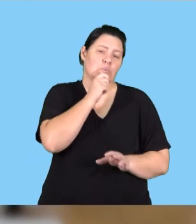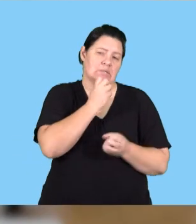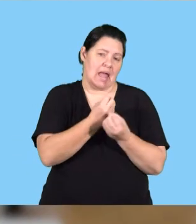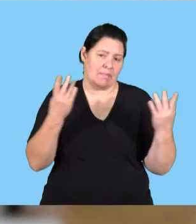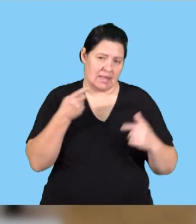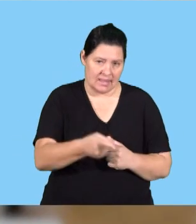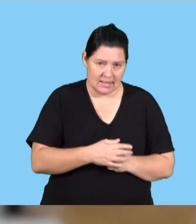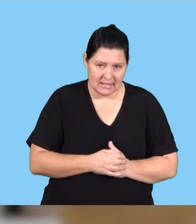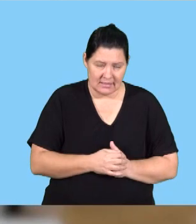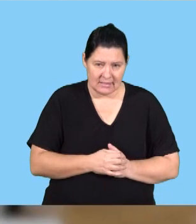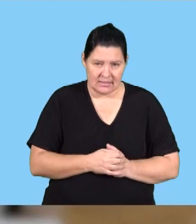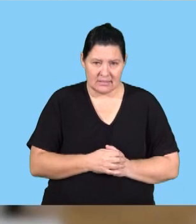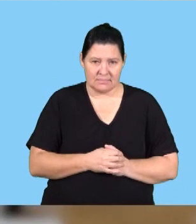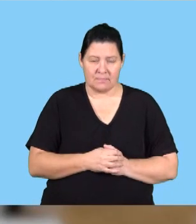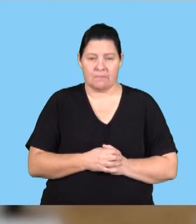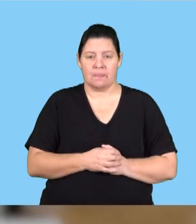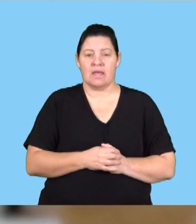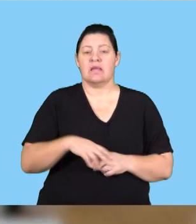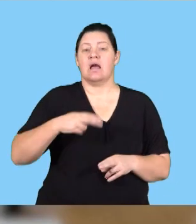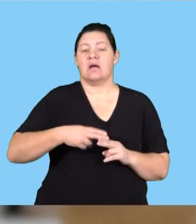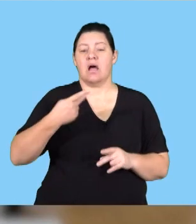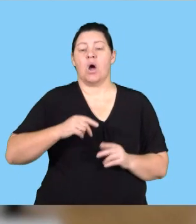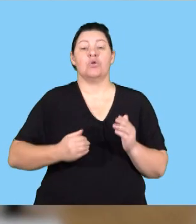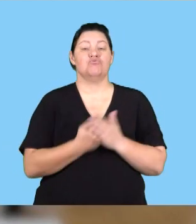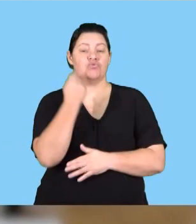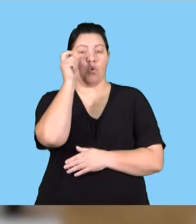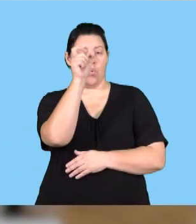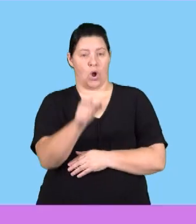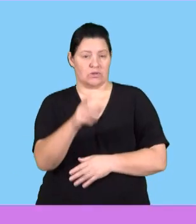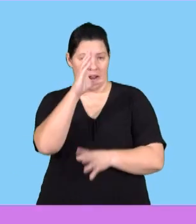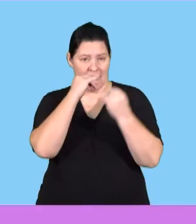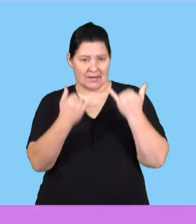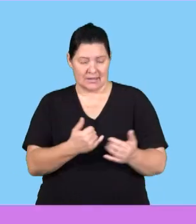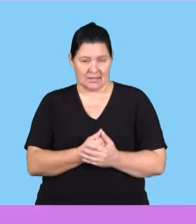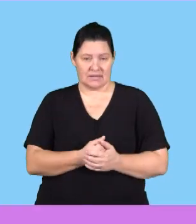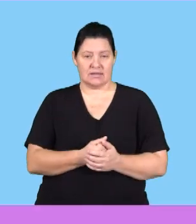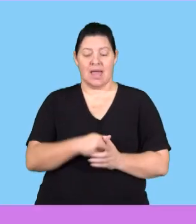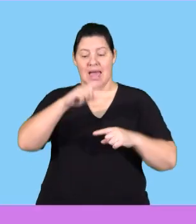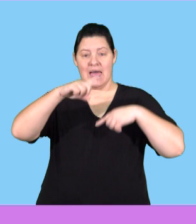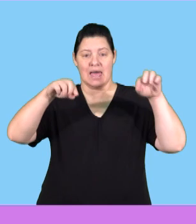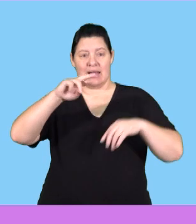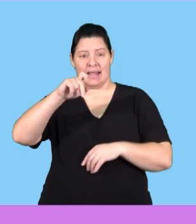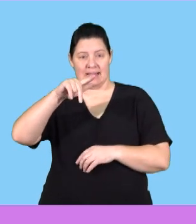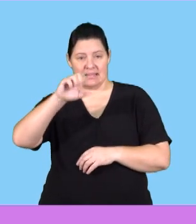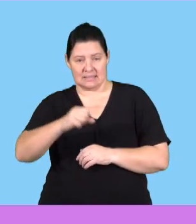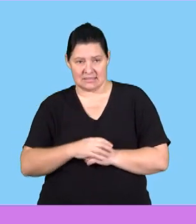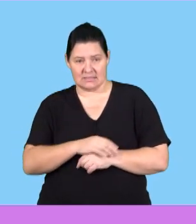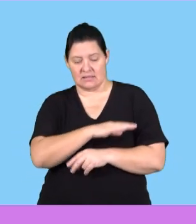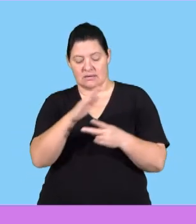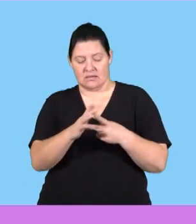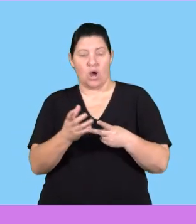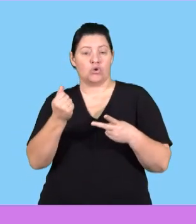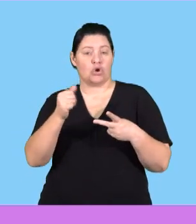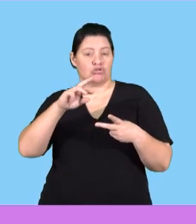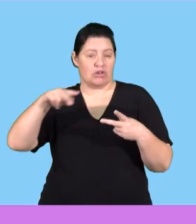rates. And then finally, the new words that you learned are the rates. We've learned